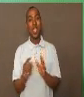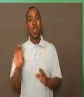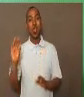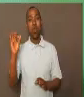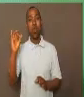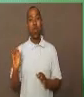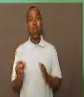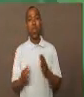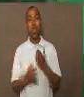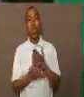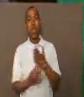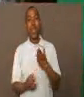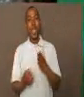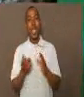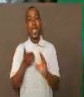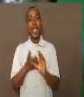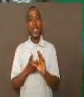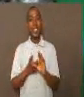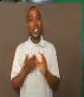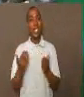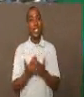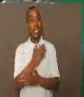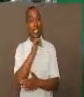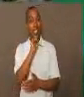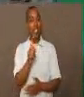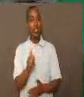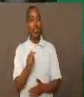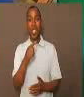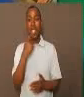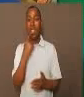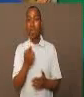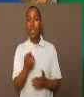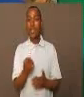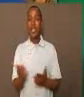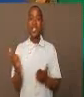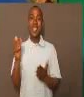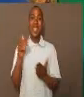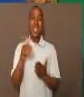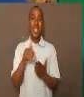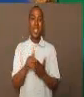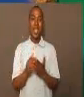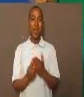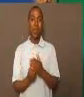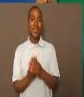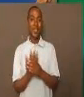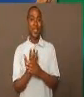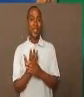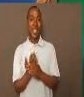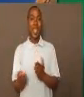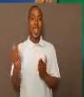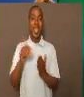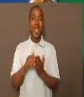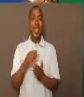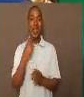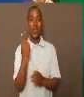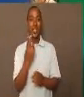are non-renewable. This means that they cannot be regrown or